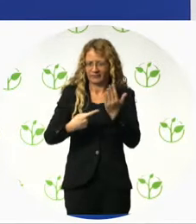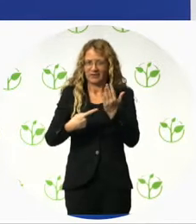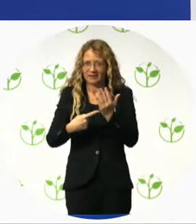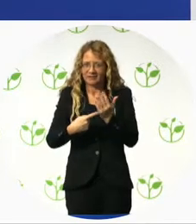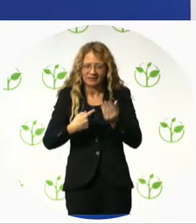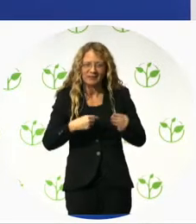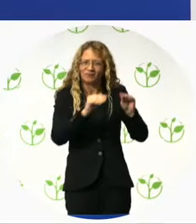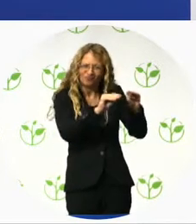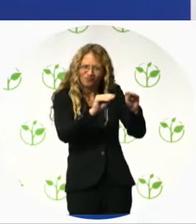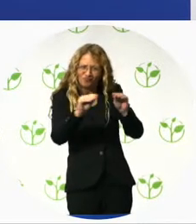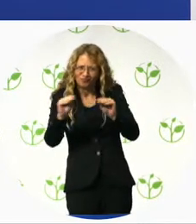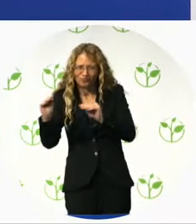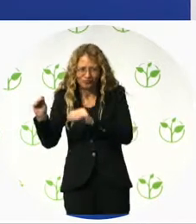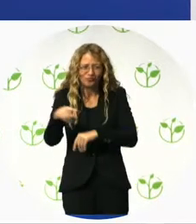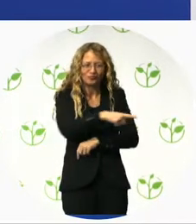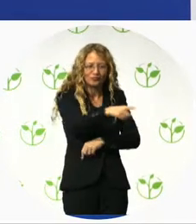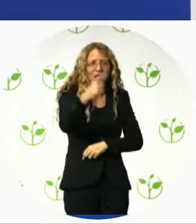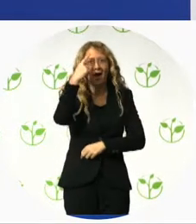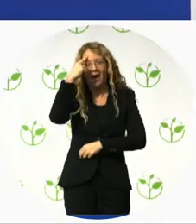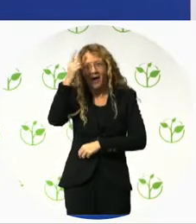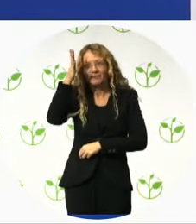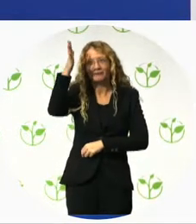creating. We create these through workshops